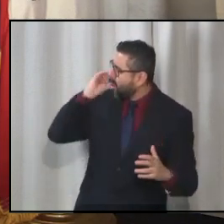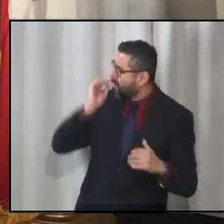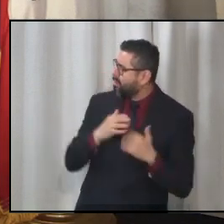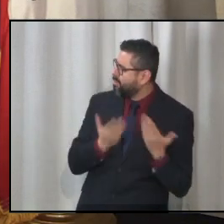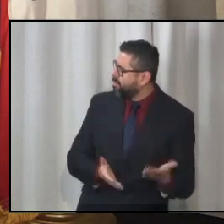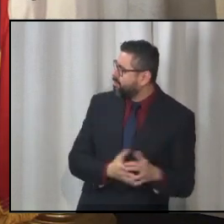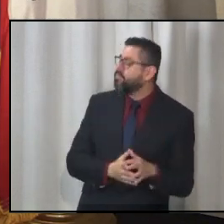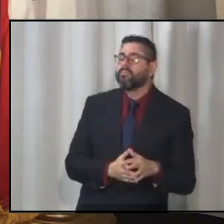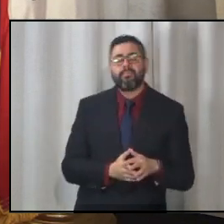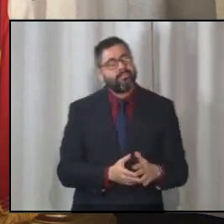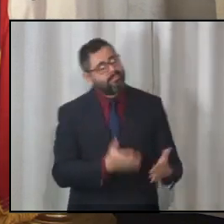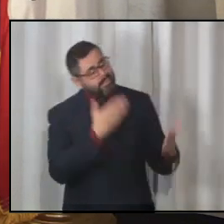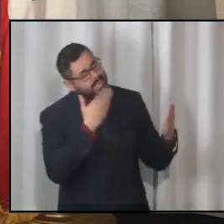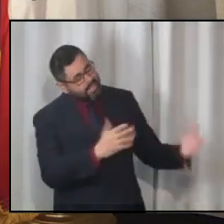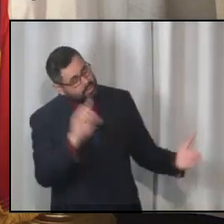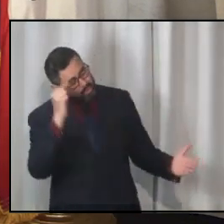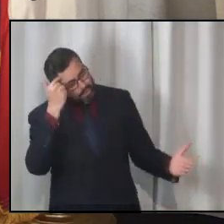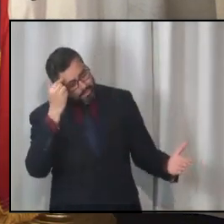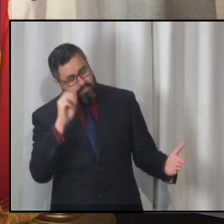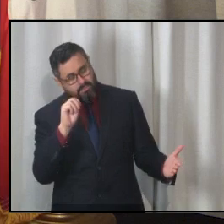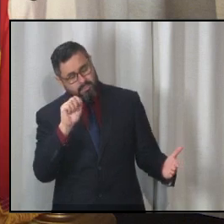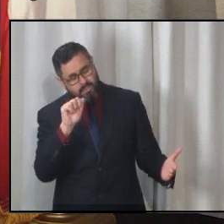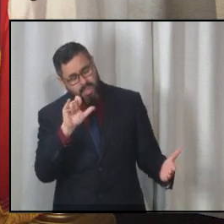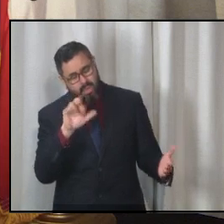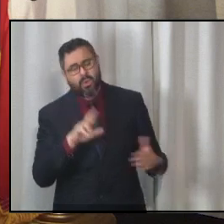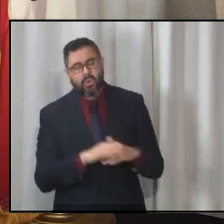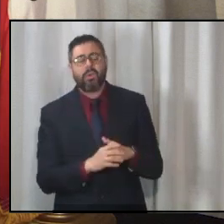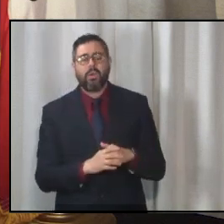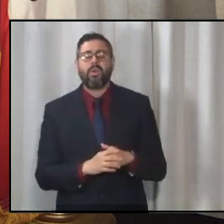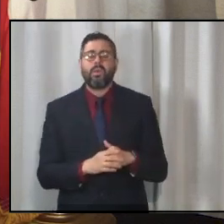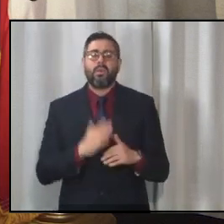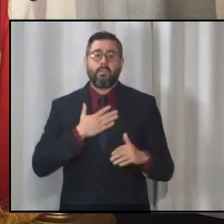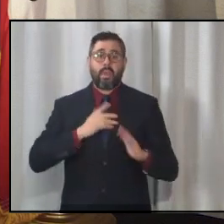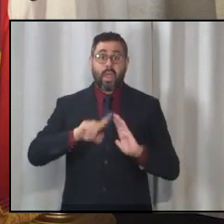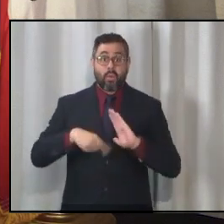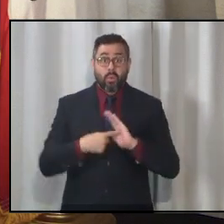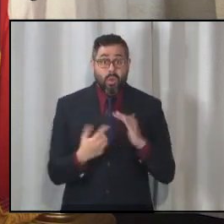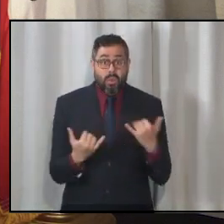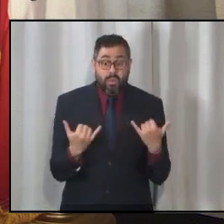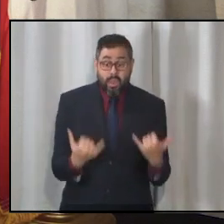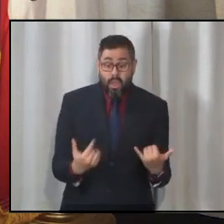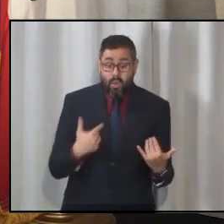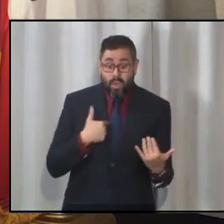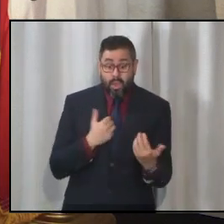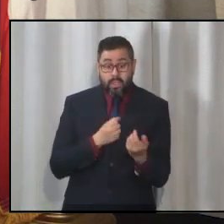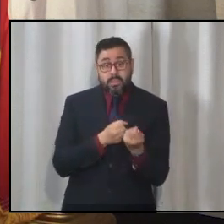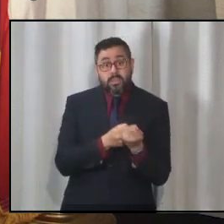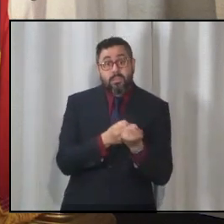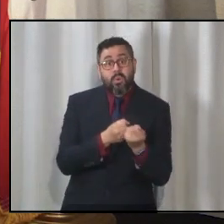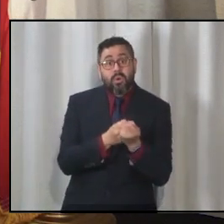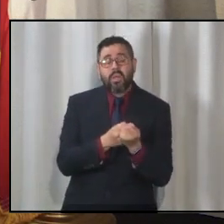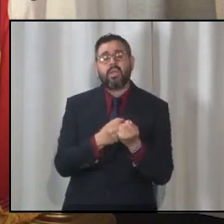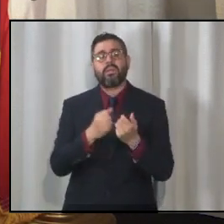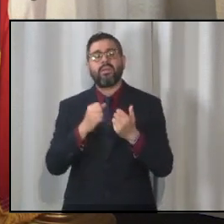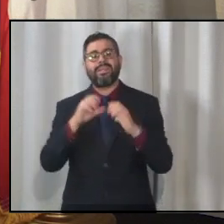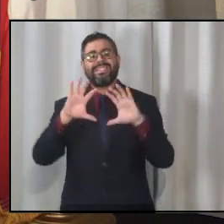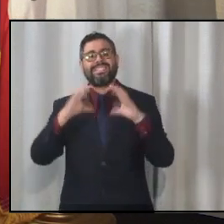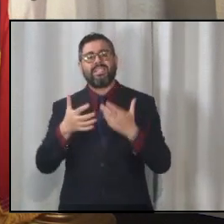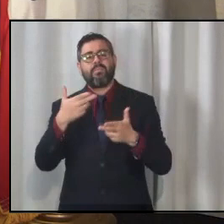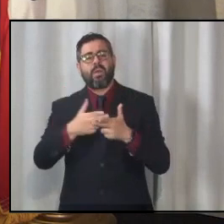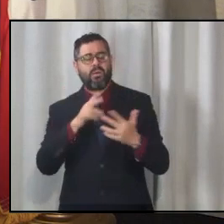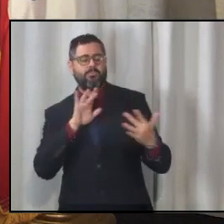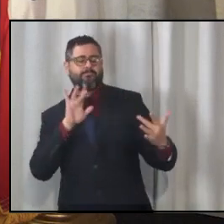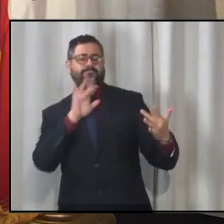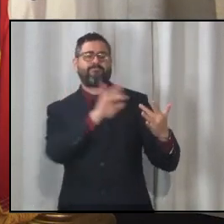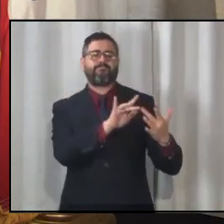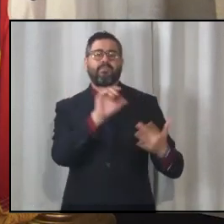Richardson. Well, my role here with the city is currently I'm supporting the outreach team. Our teams are out there